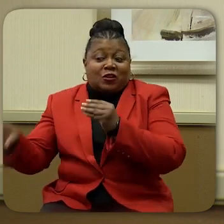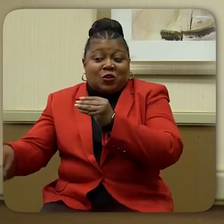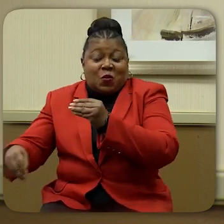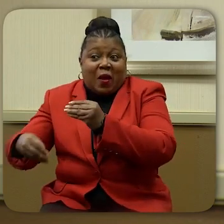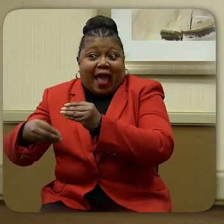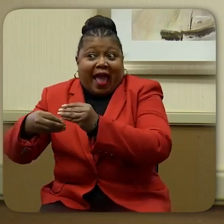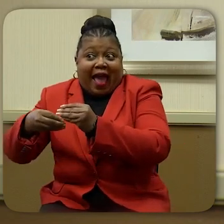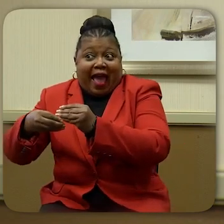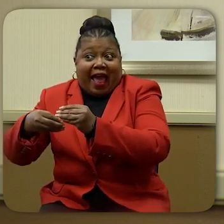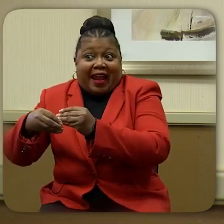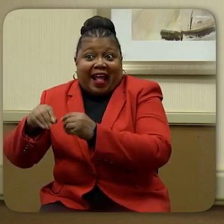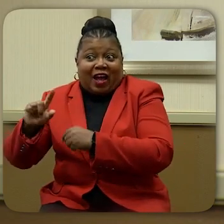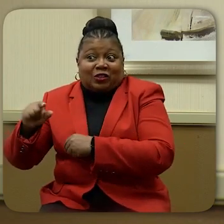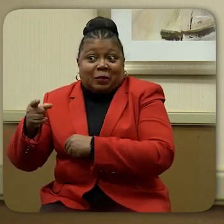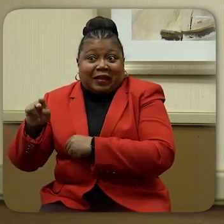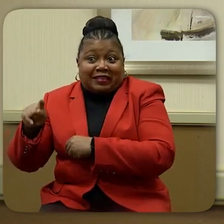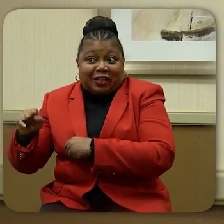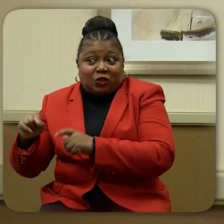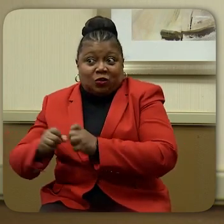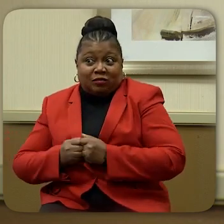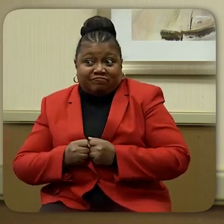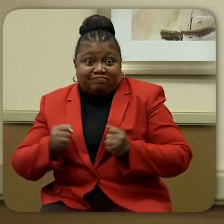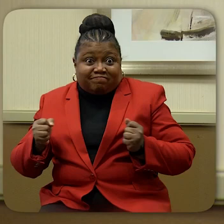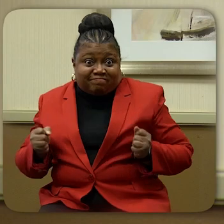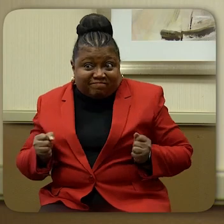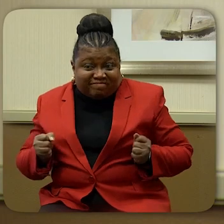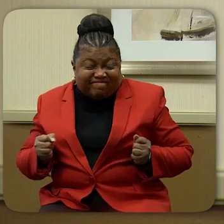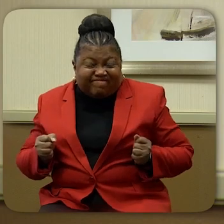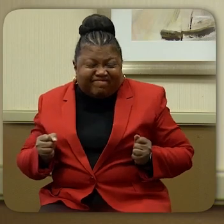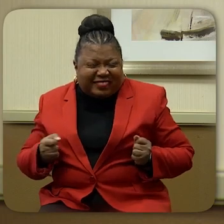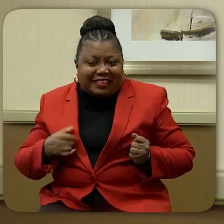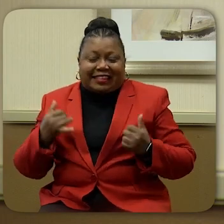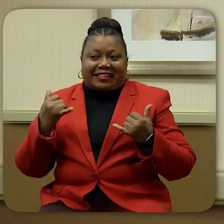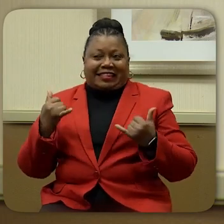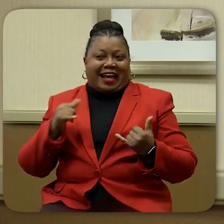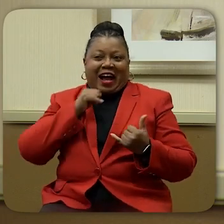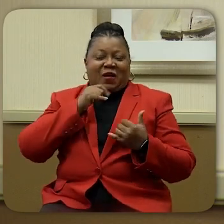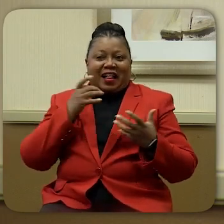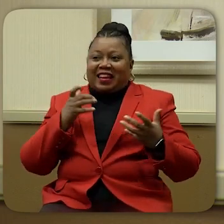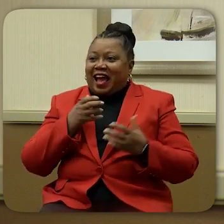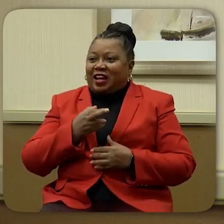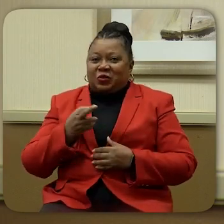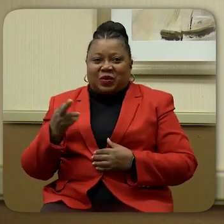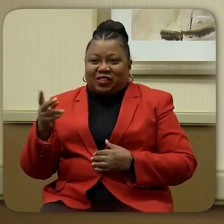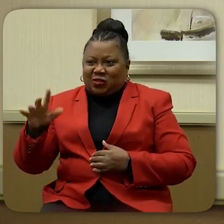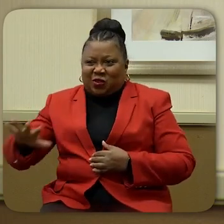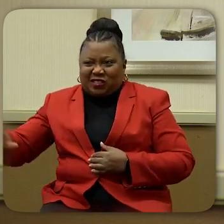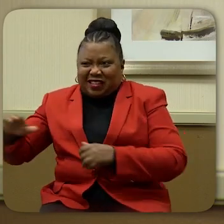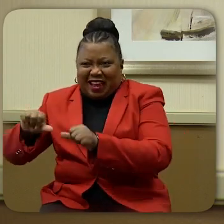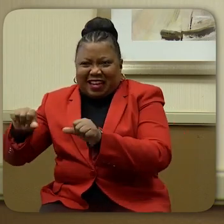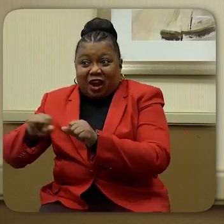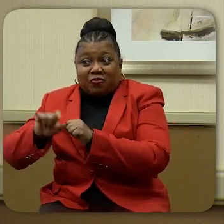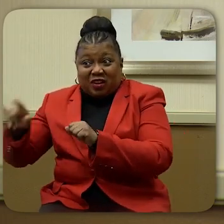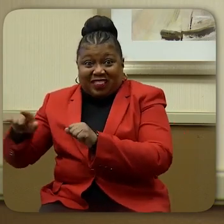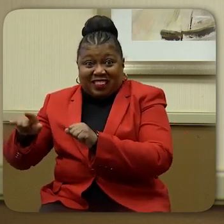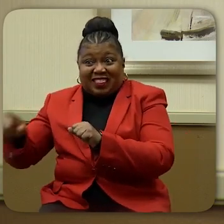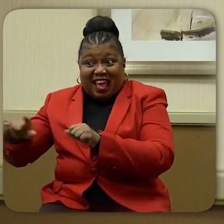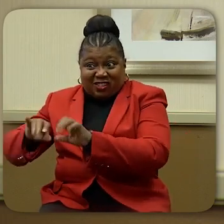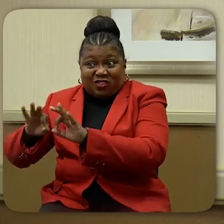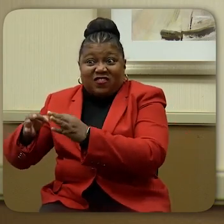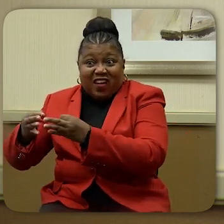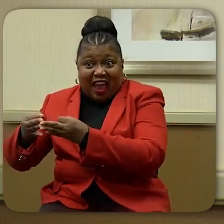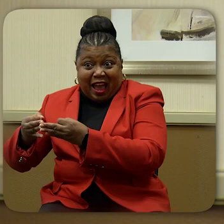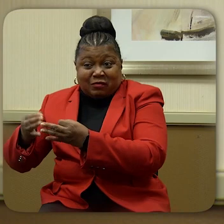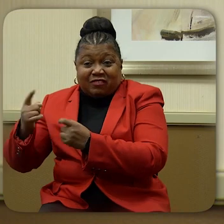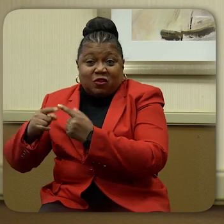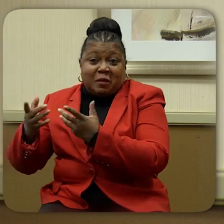this piece of them coming out, there's not a lot of resources out there for those